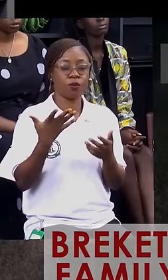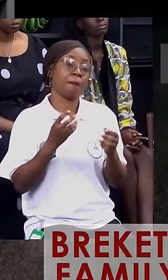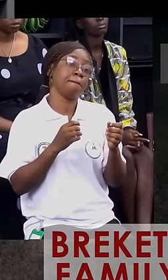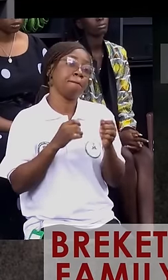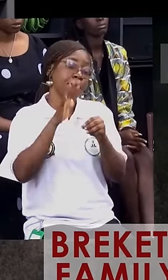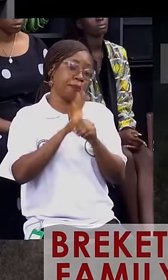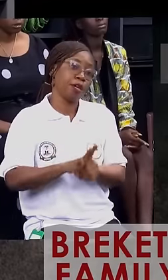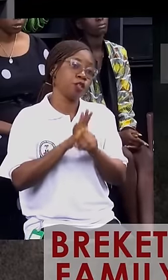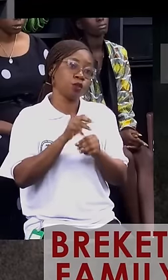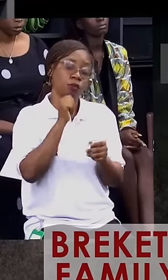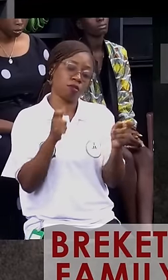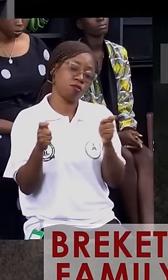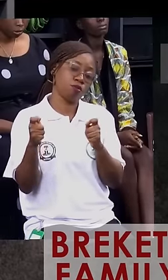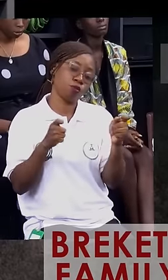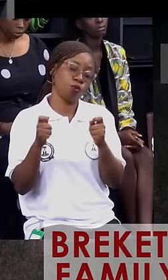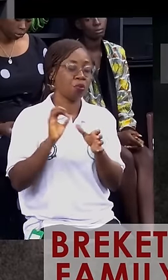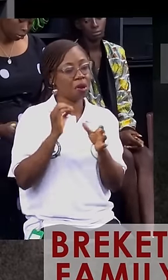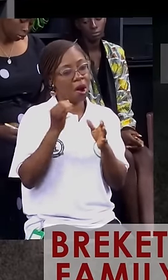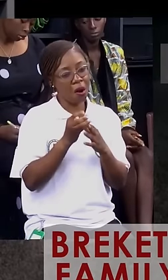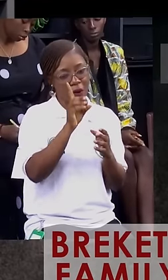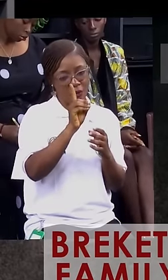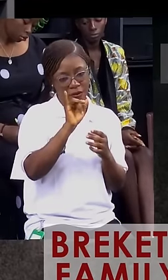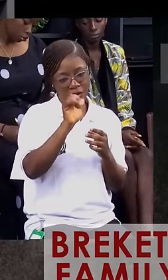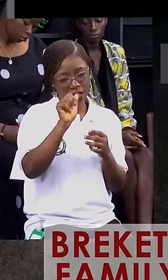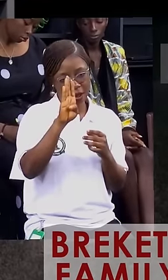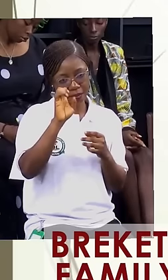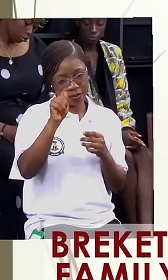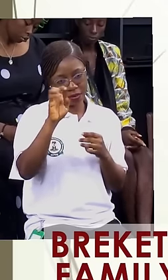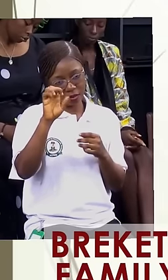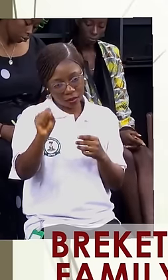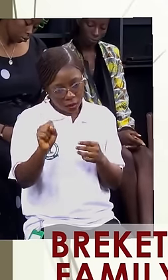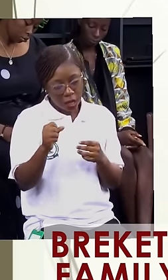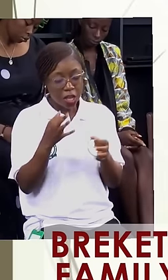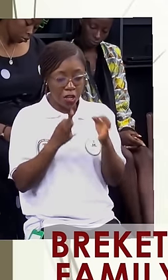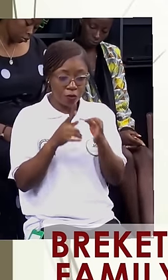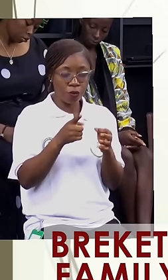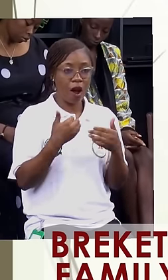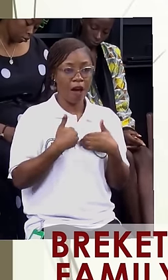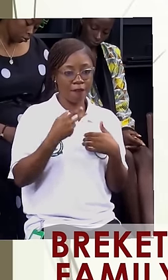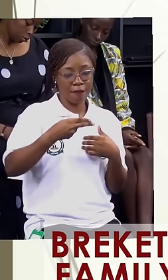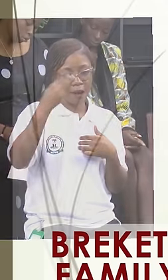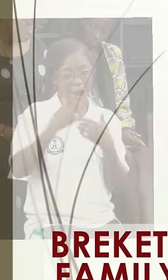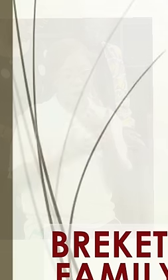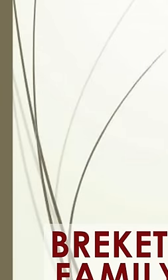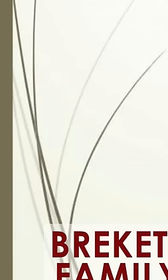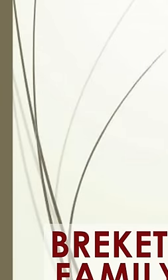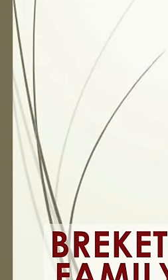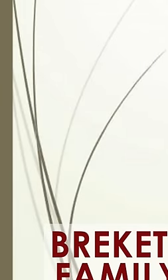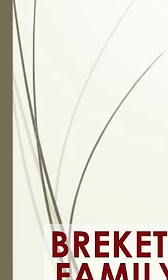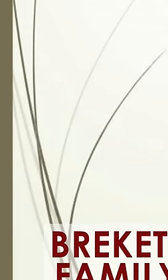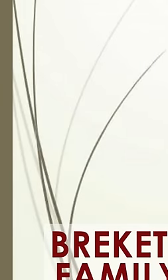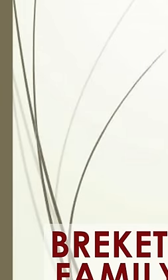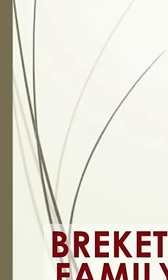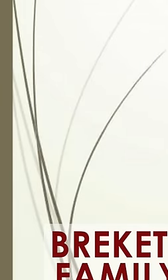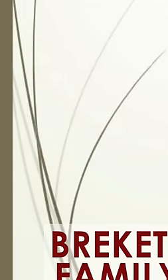uncontrolled diabetes. I have said this so many times. And so if you have hypertension, it is not a problem. It is only a